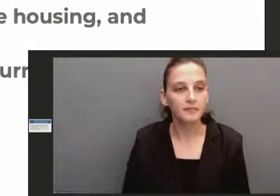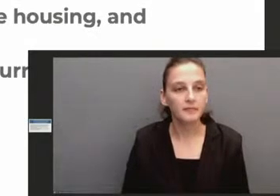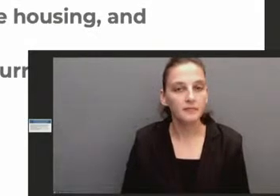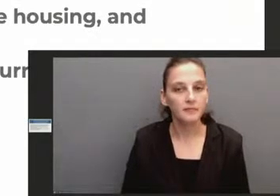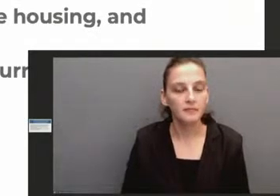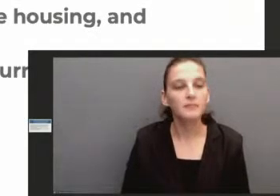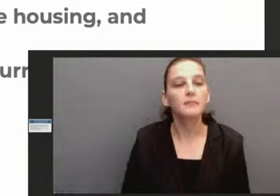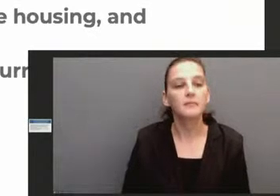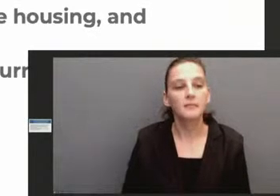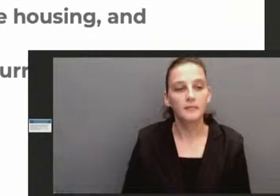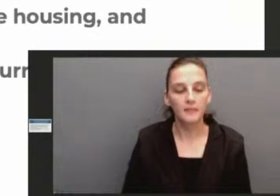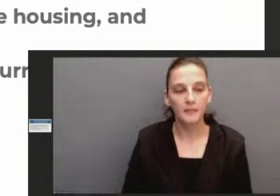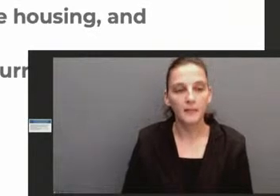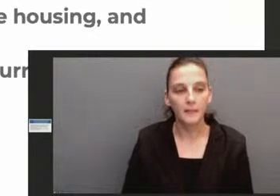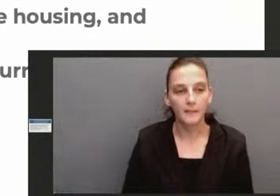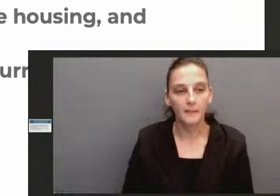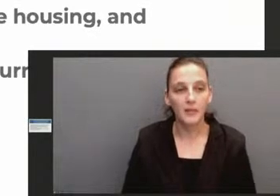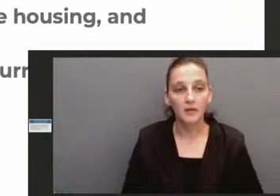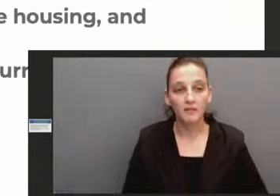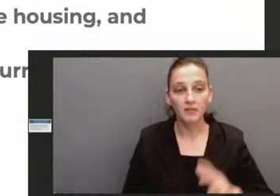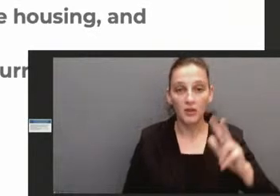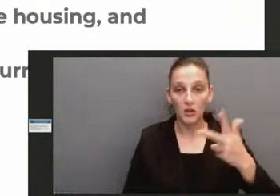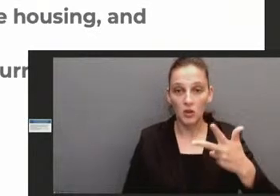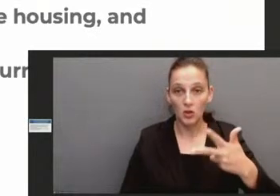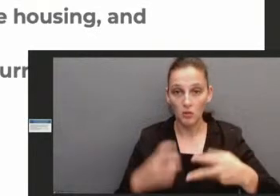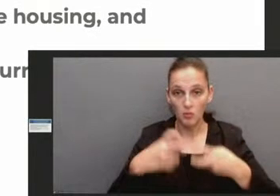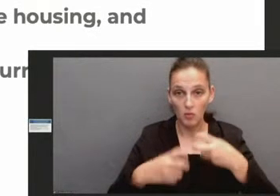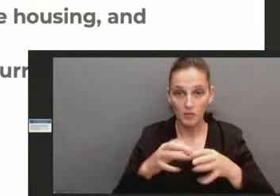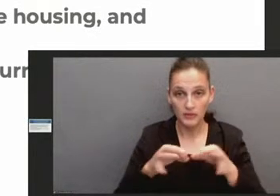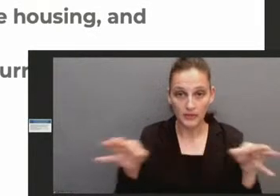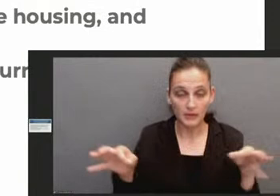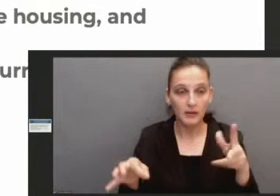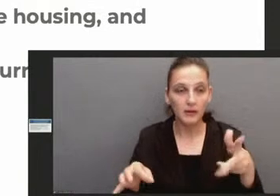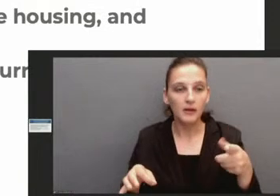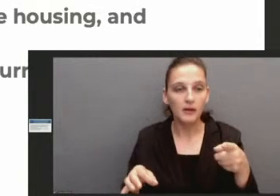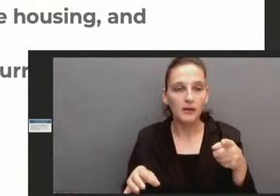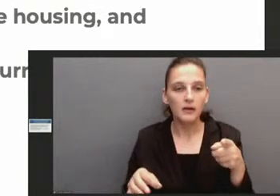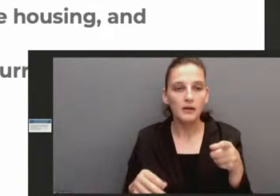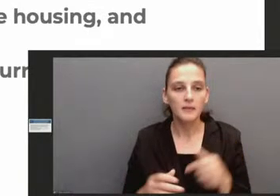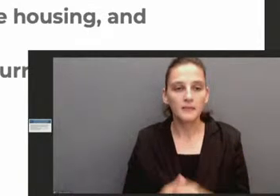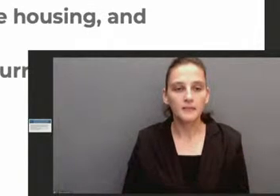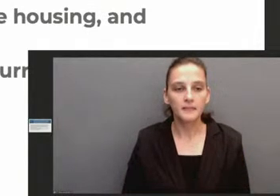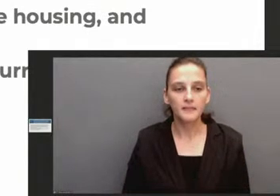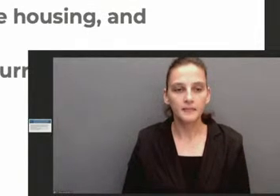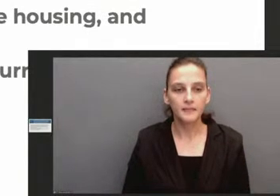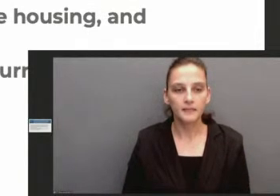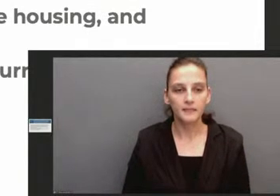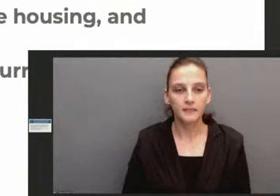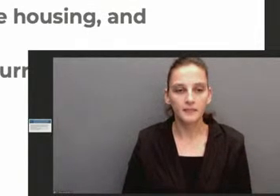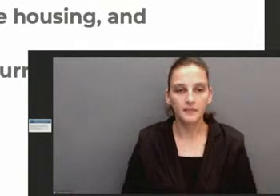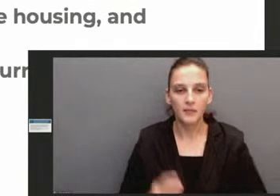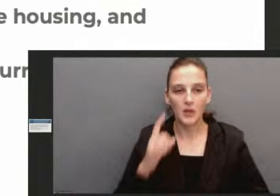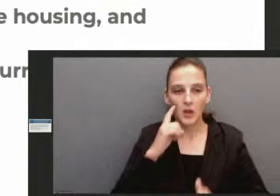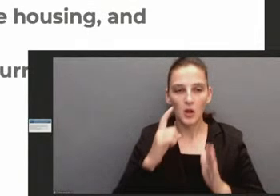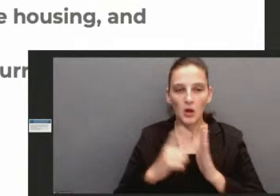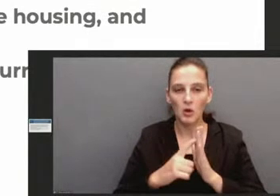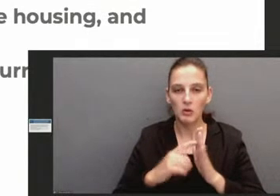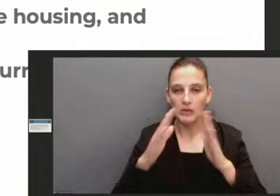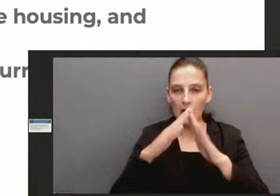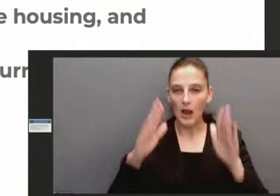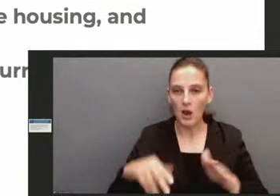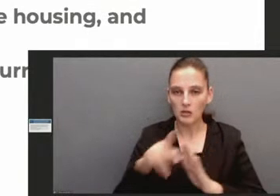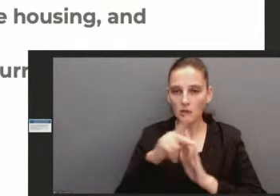The third problem statement is really looking at the discriminatory housing policies. Here,